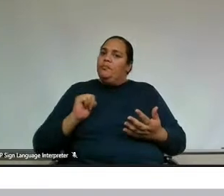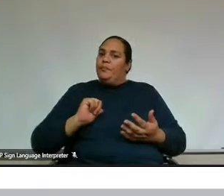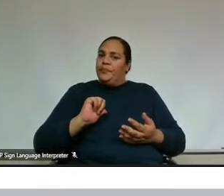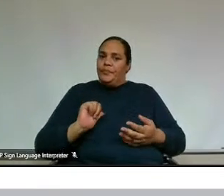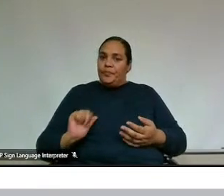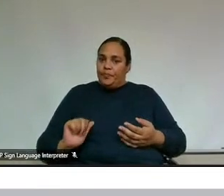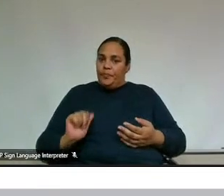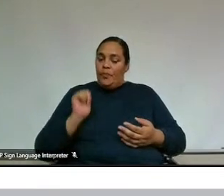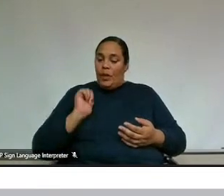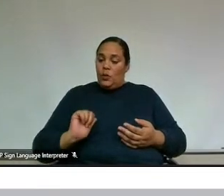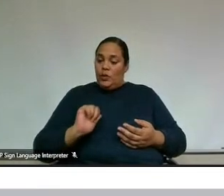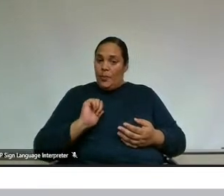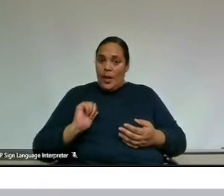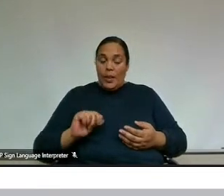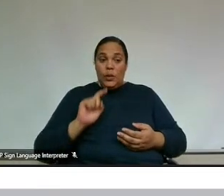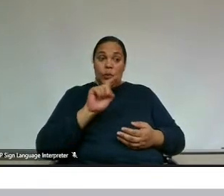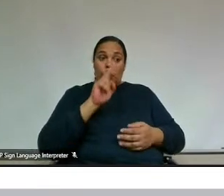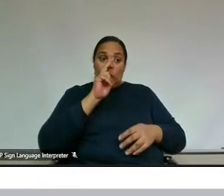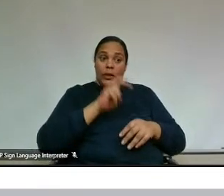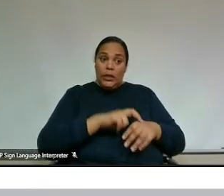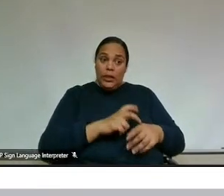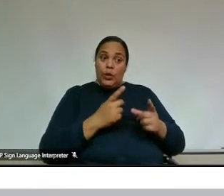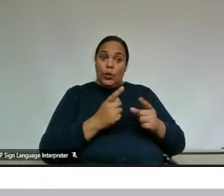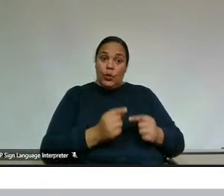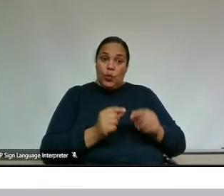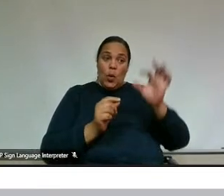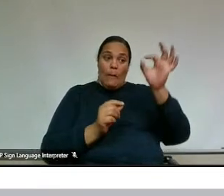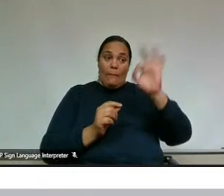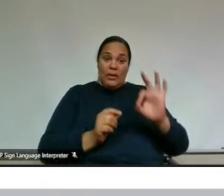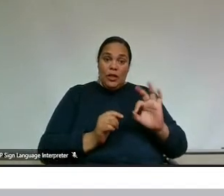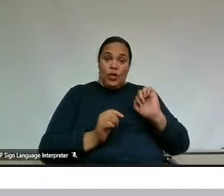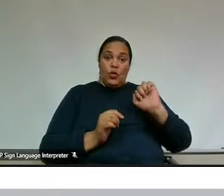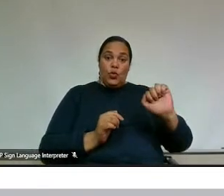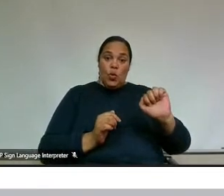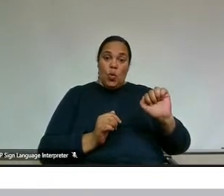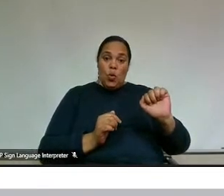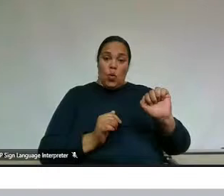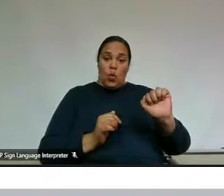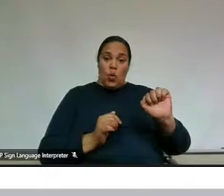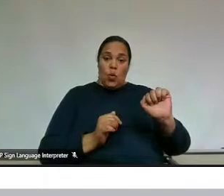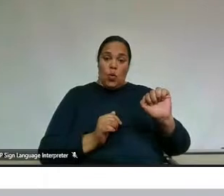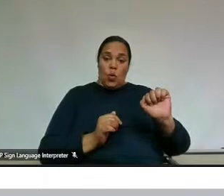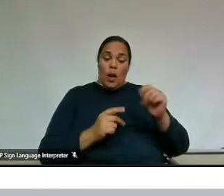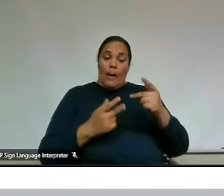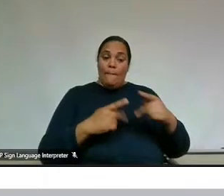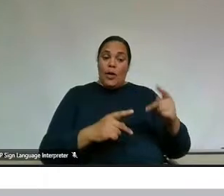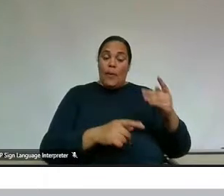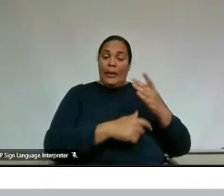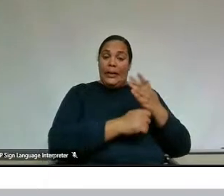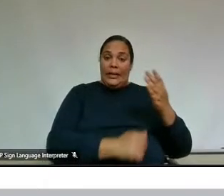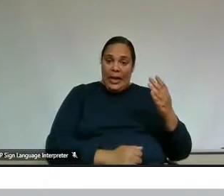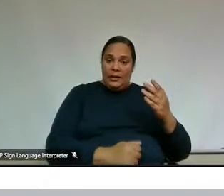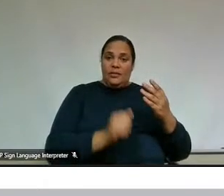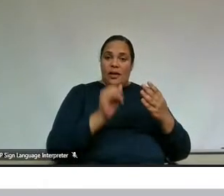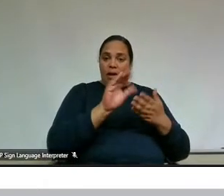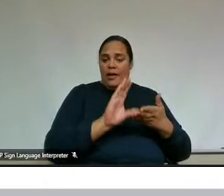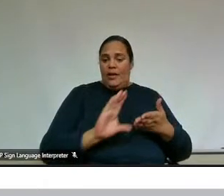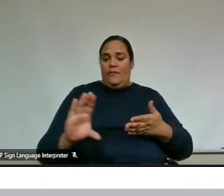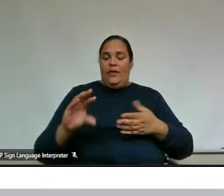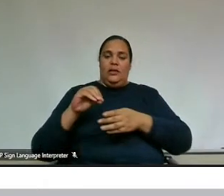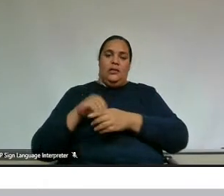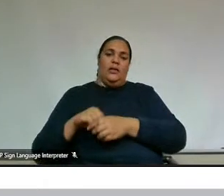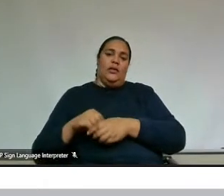municipalities, you need to take a certain percentage of your property tax and invest it into